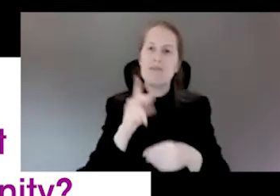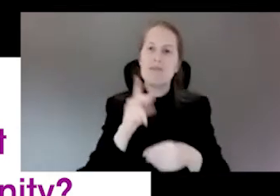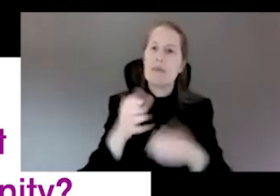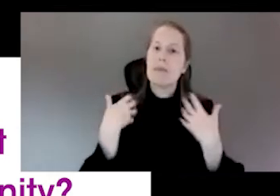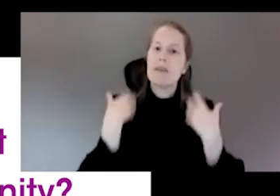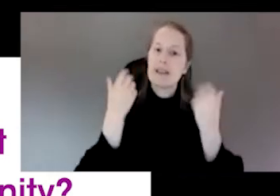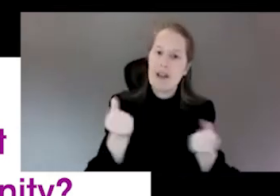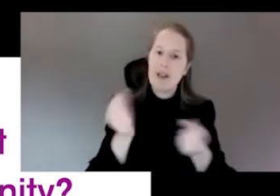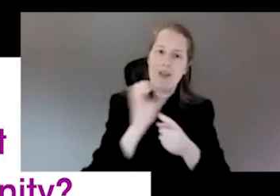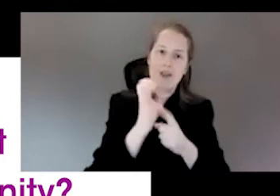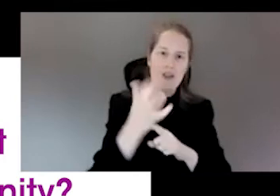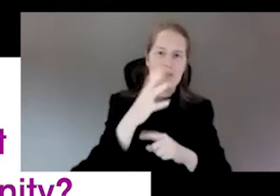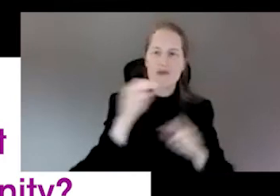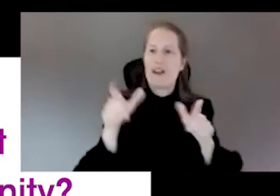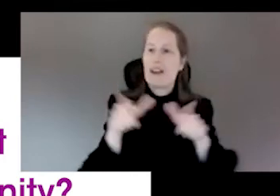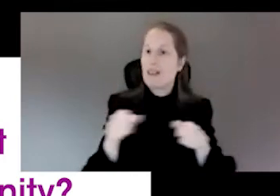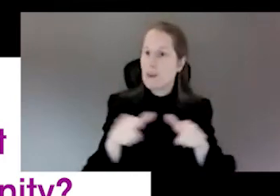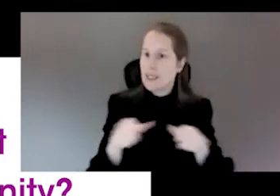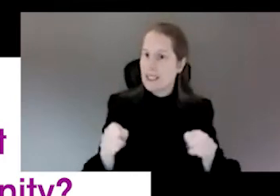and Linguistics.